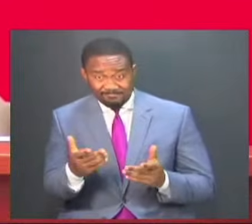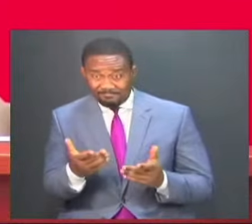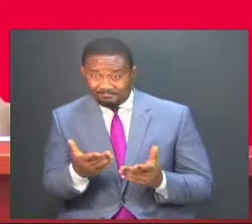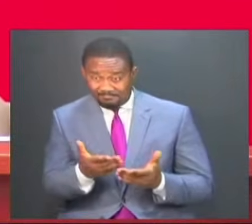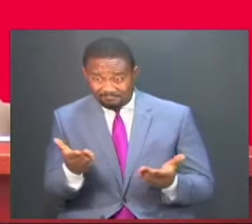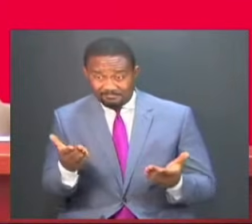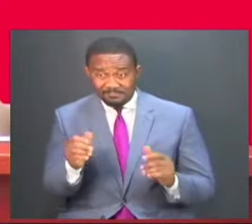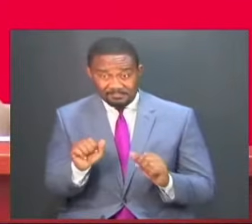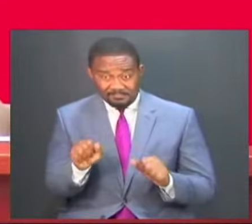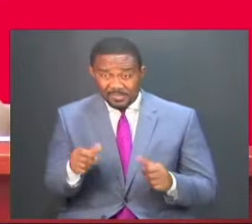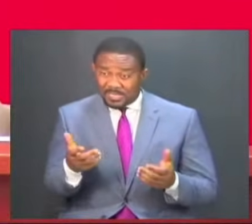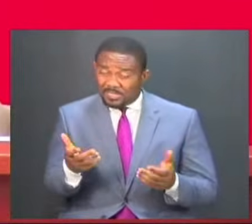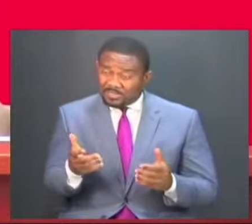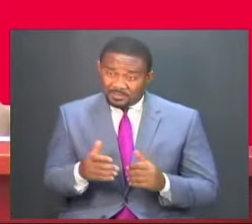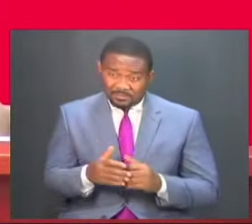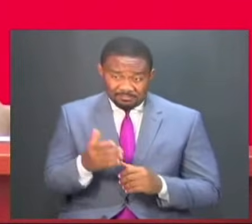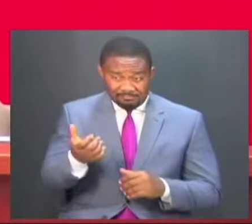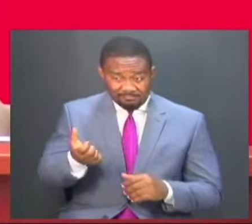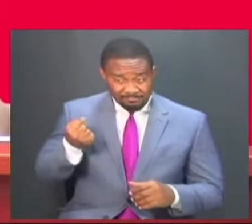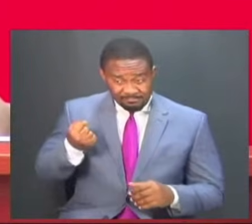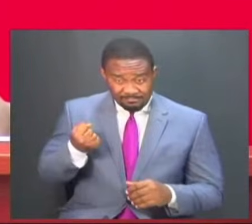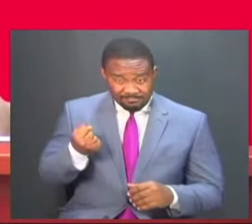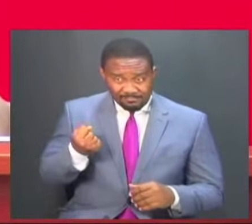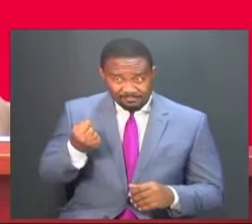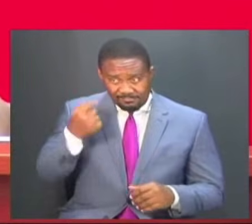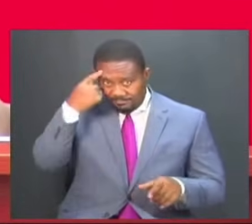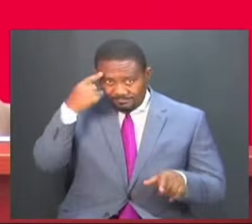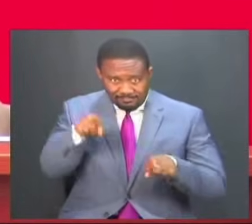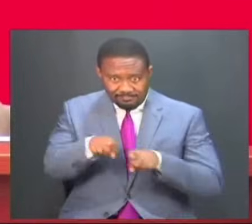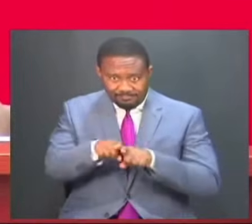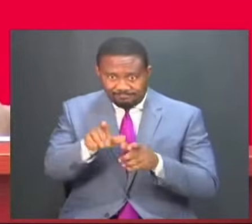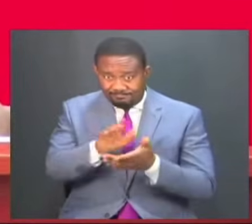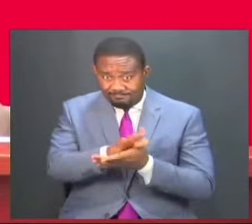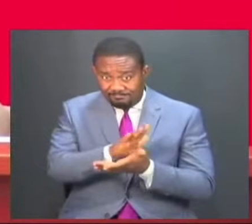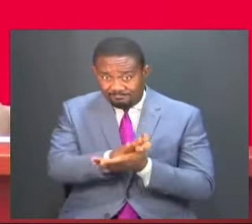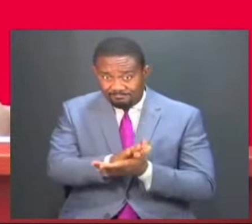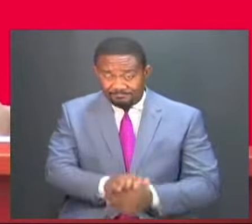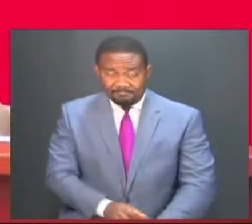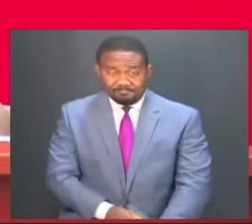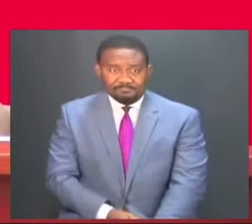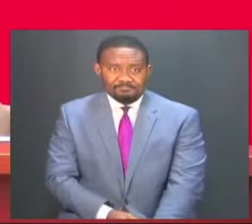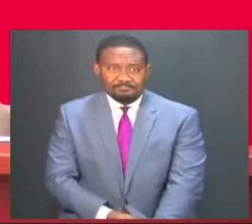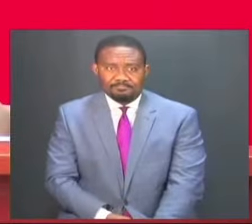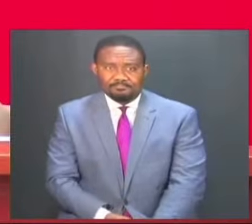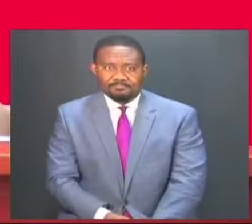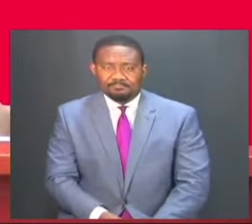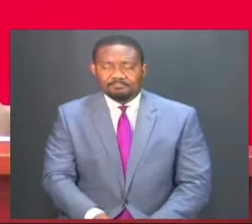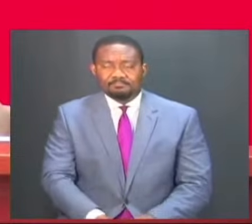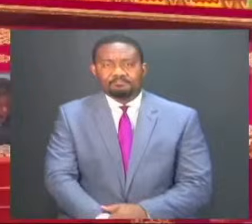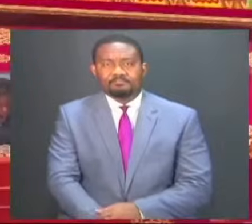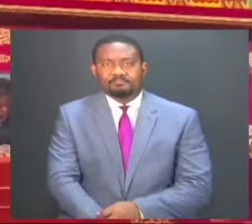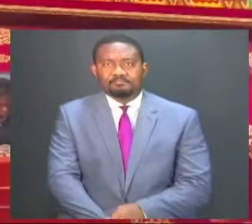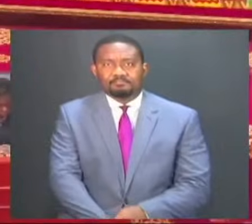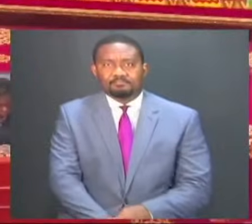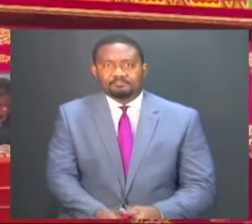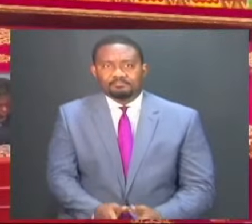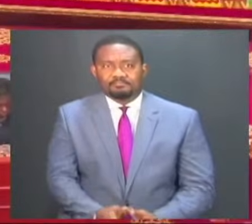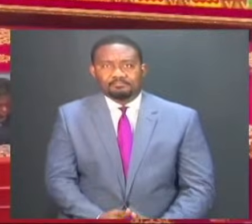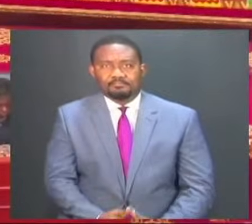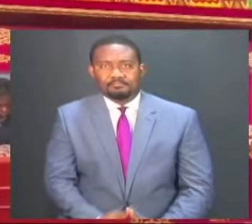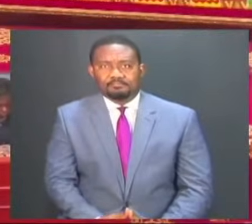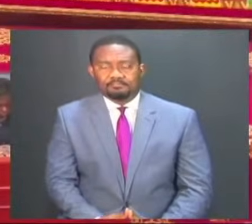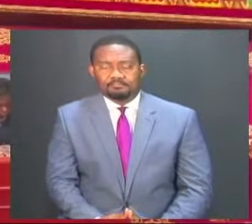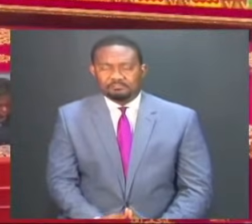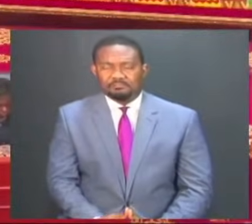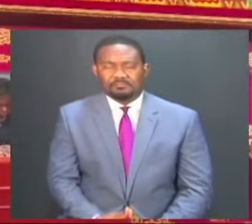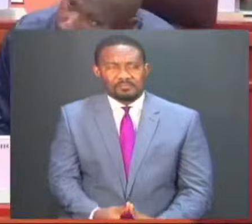to be accordingly withdrawn. Speaker, Accordingly, yes, Speaker, with respect. yes. Speaker, just some concluding